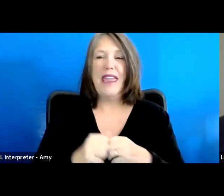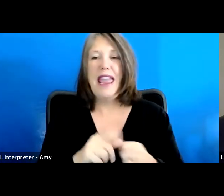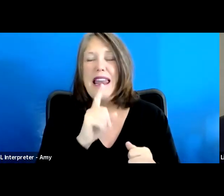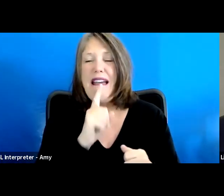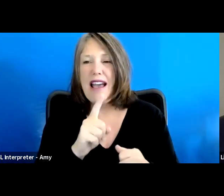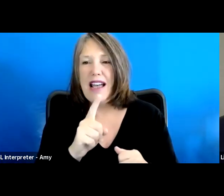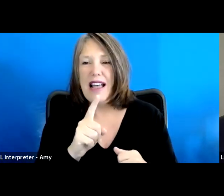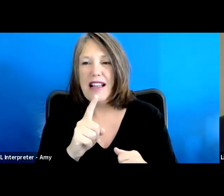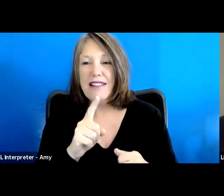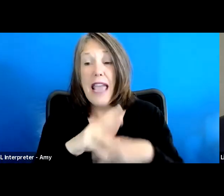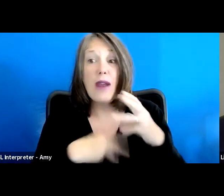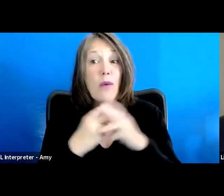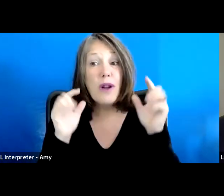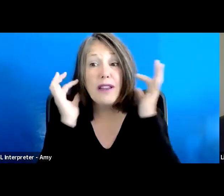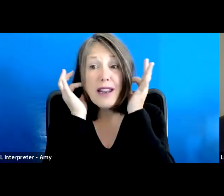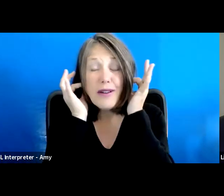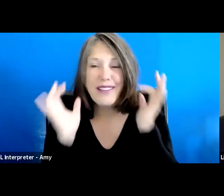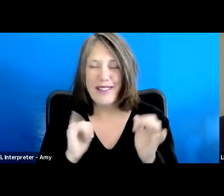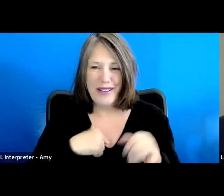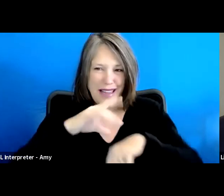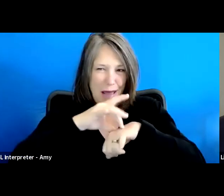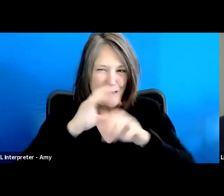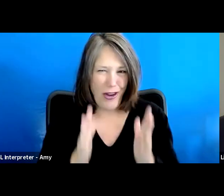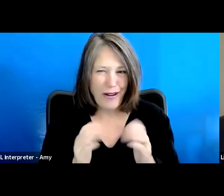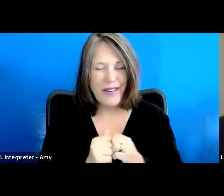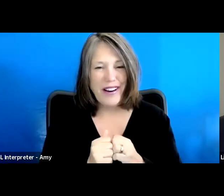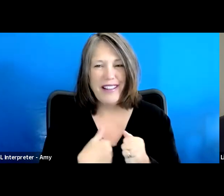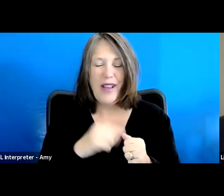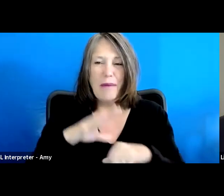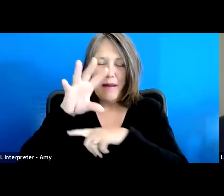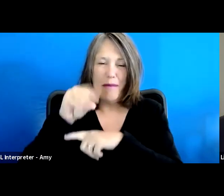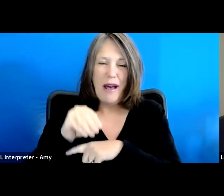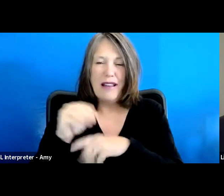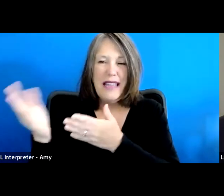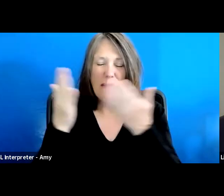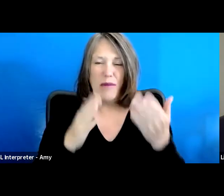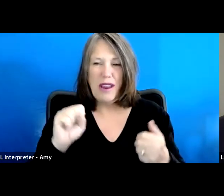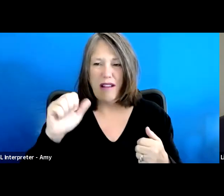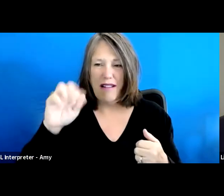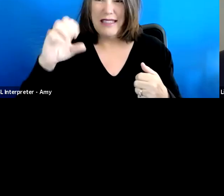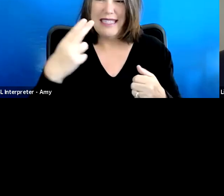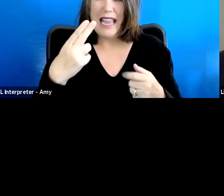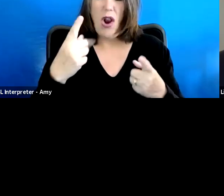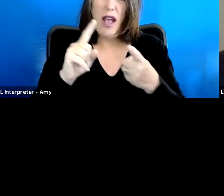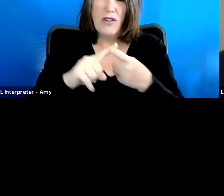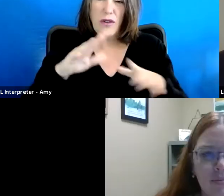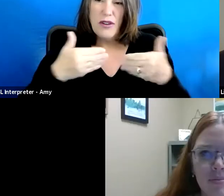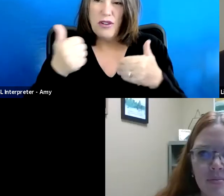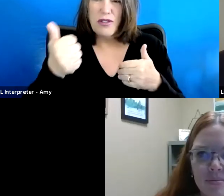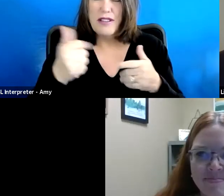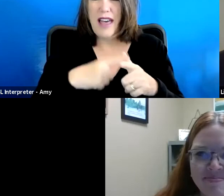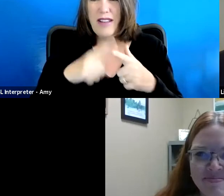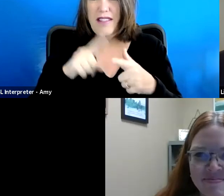world earrings as well, because I'm a geographer. I'm going to pause and turn my camera off and bring Sarah on to introduce herself, and then Sarah, you